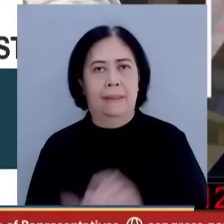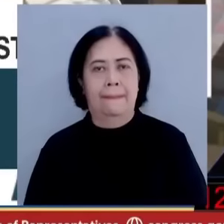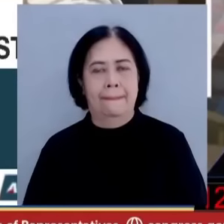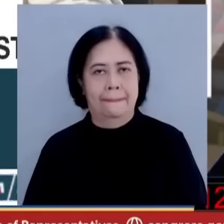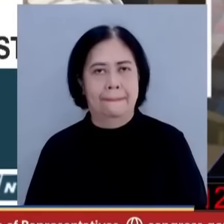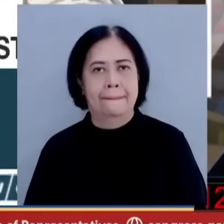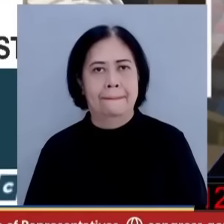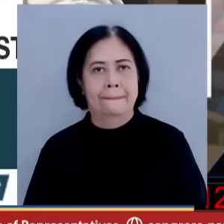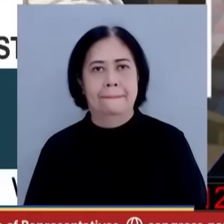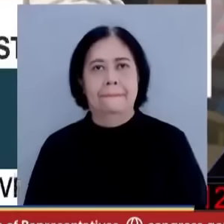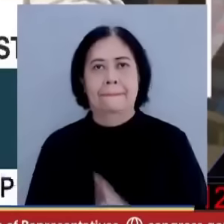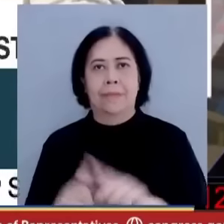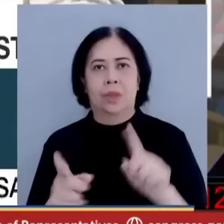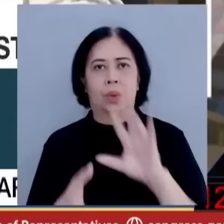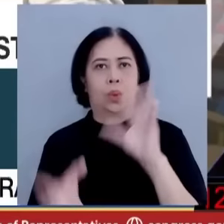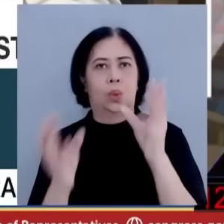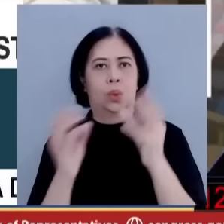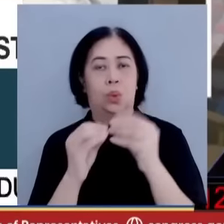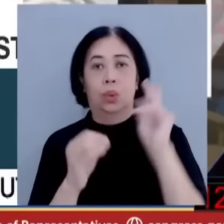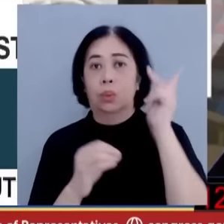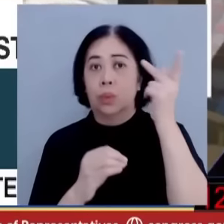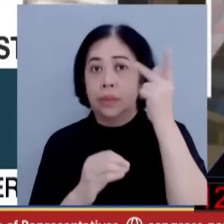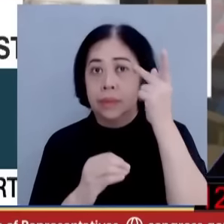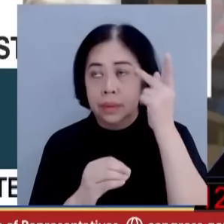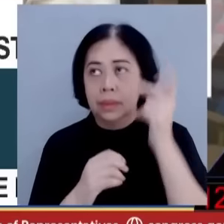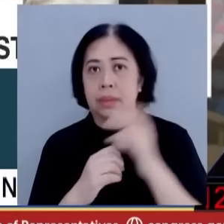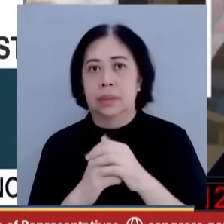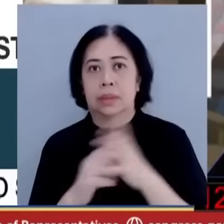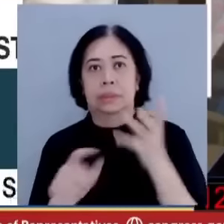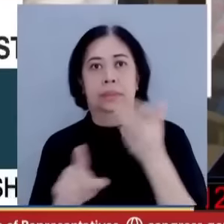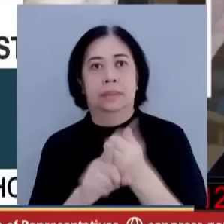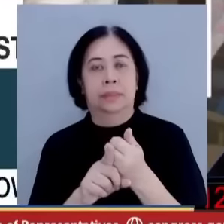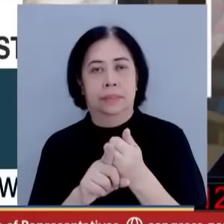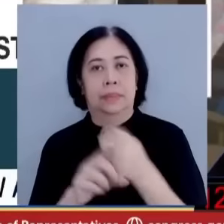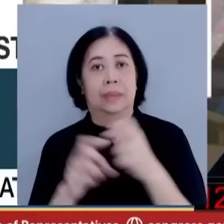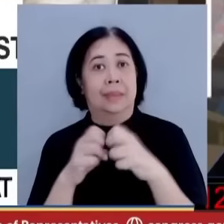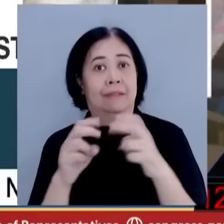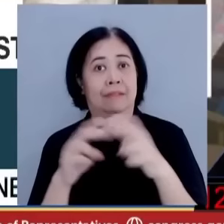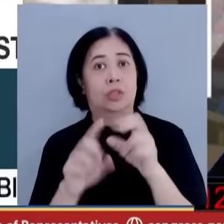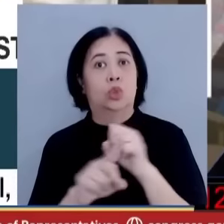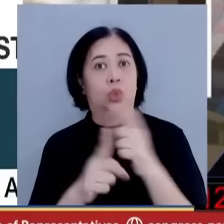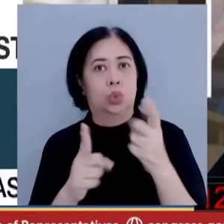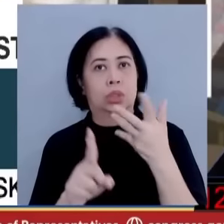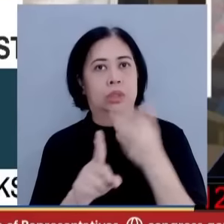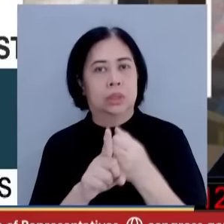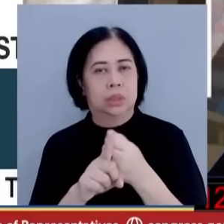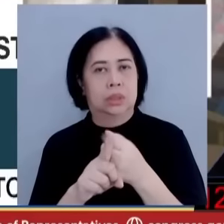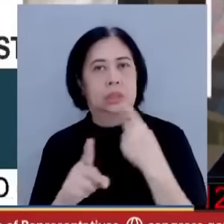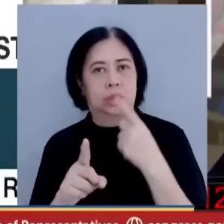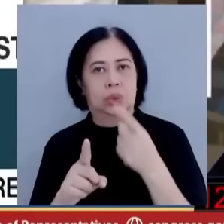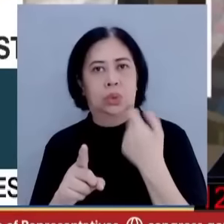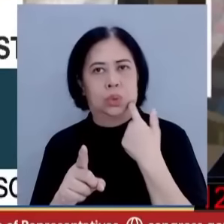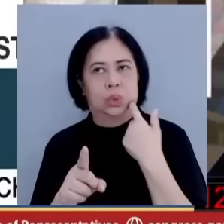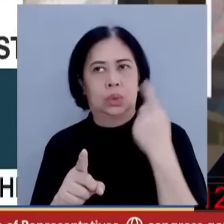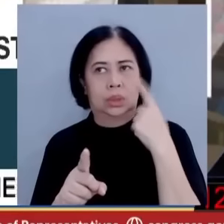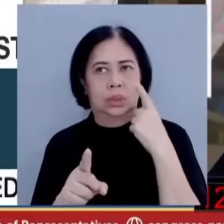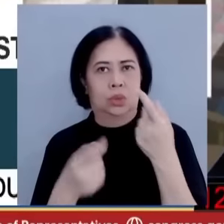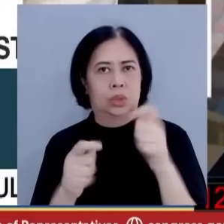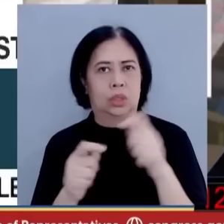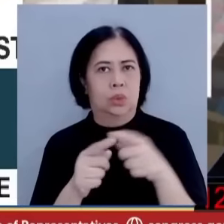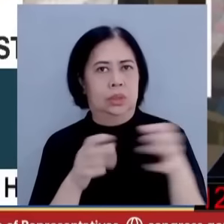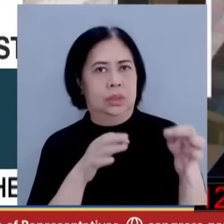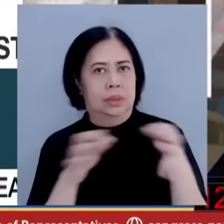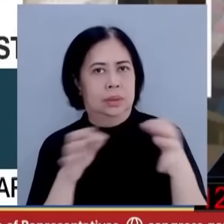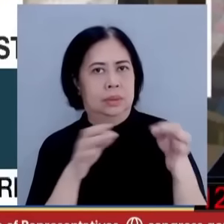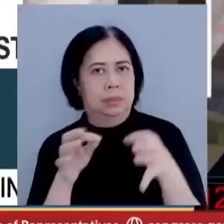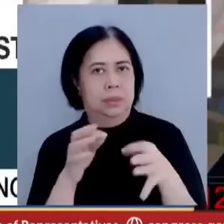implications, but also the overall political implications, even social implications. That's why precisely I've been trying to explain that what